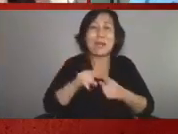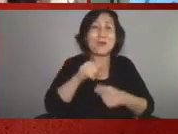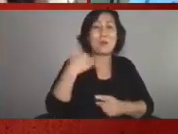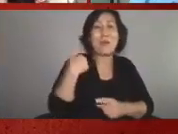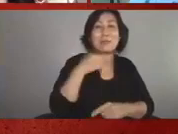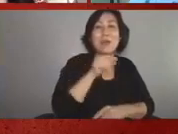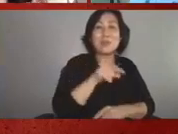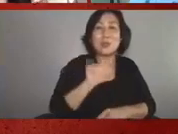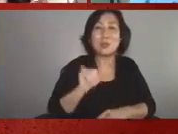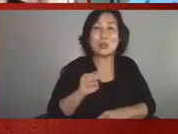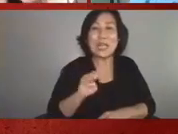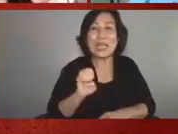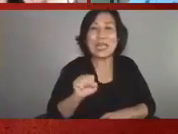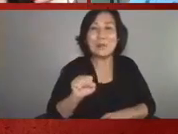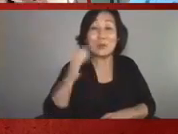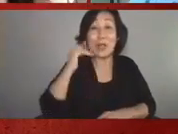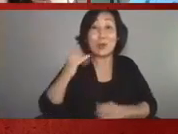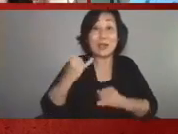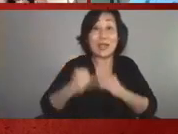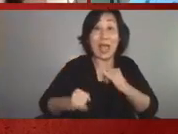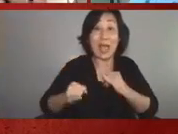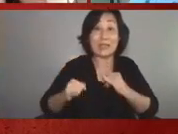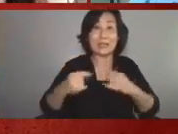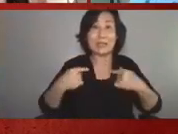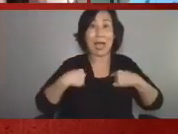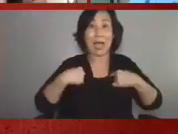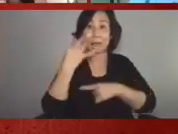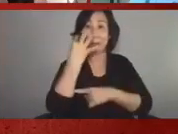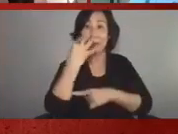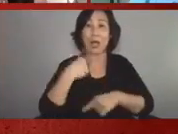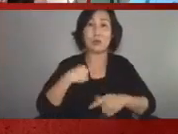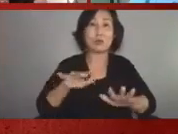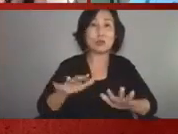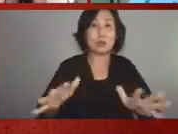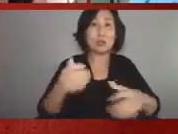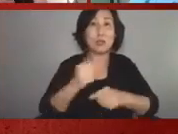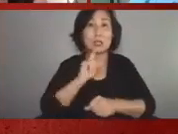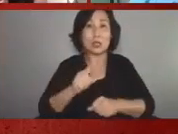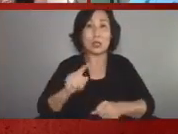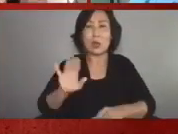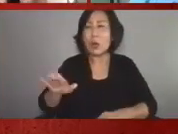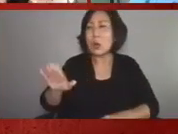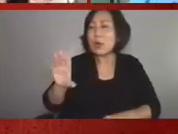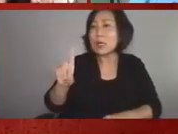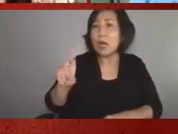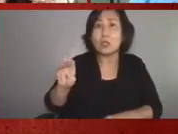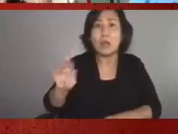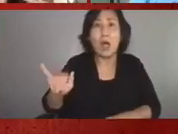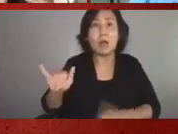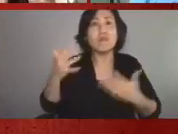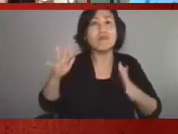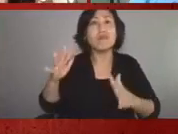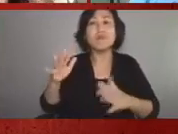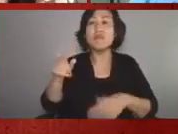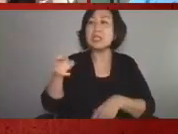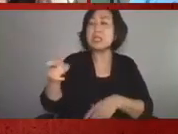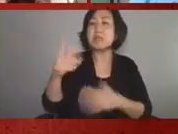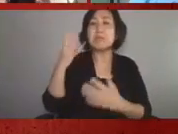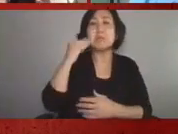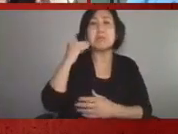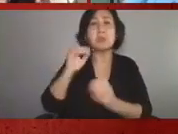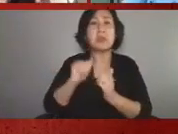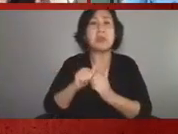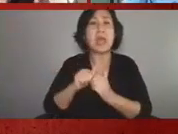you know, that final cameo scene, and I was really nervous and I wanted to make sure, and I'm like, oh, Donnie's done a lot of these kind of like